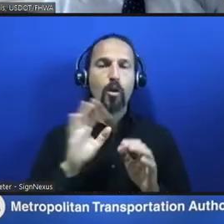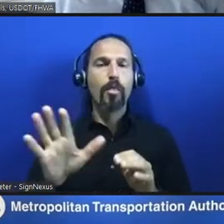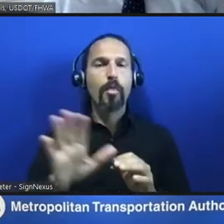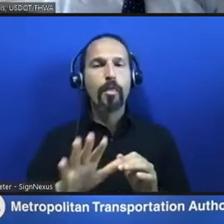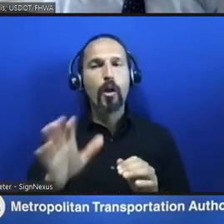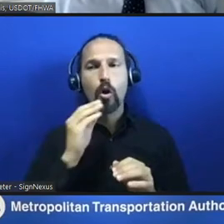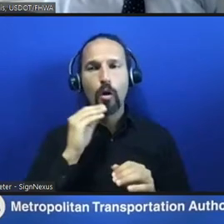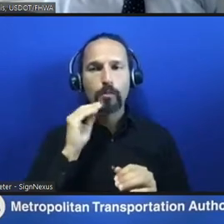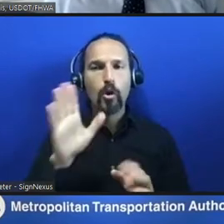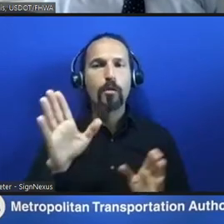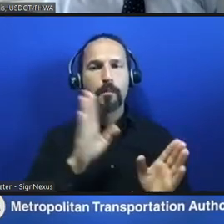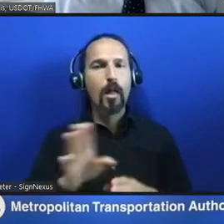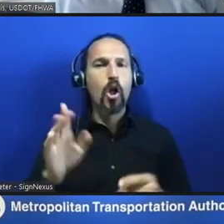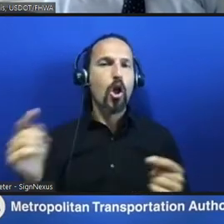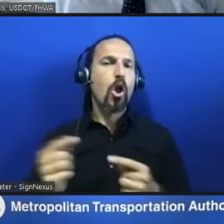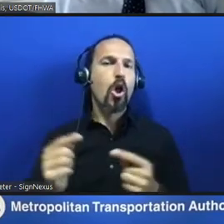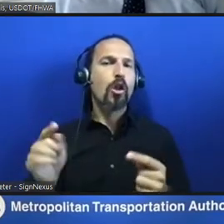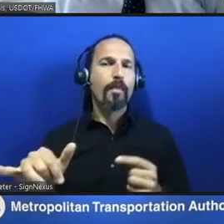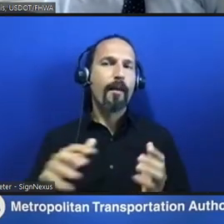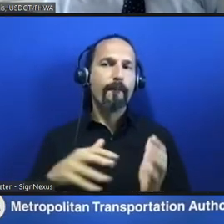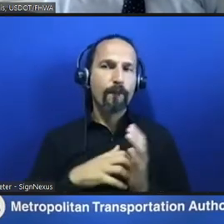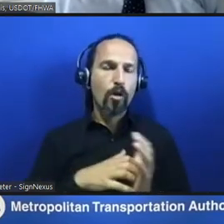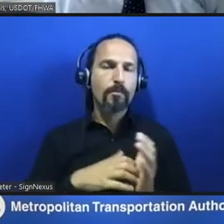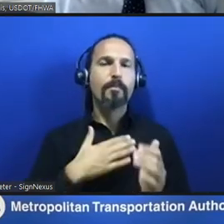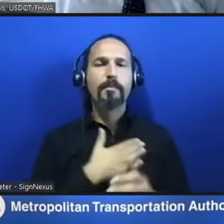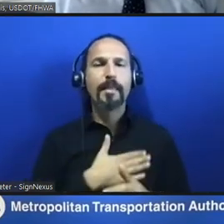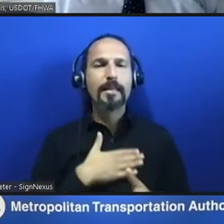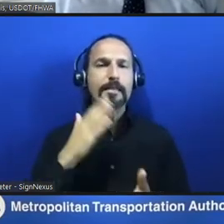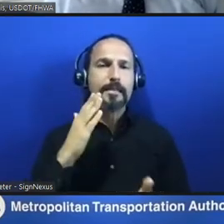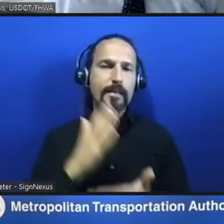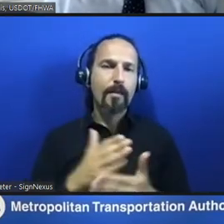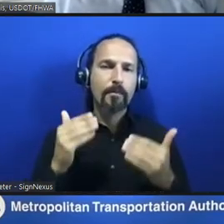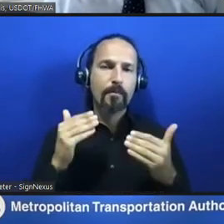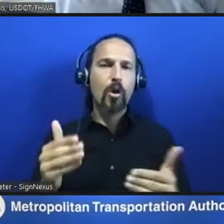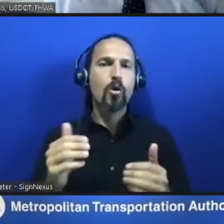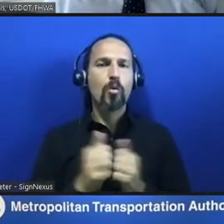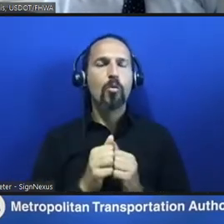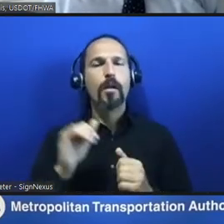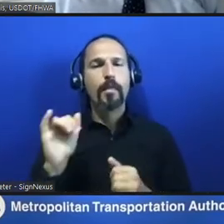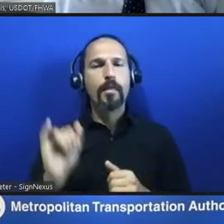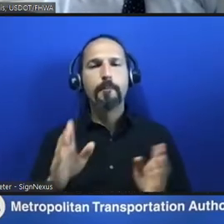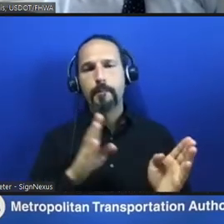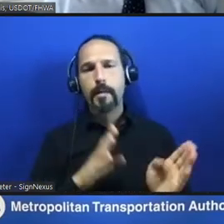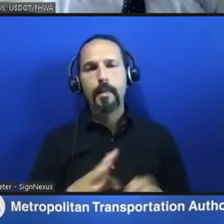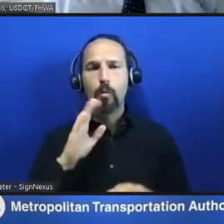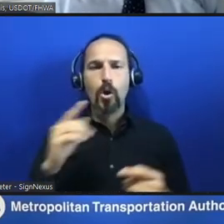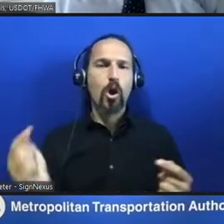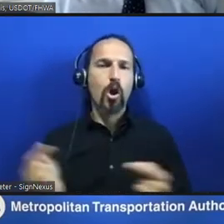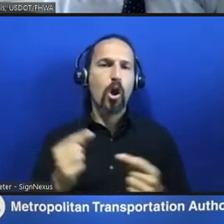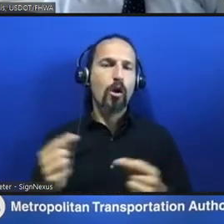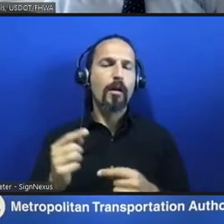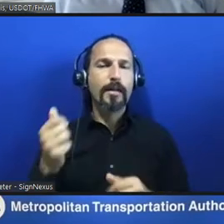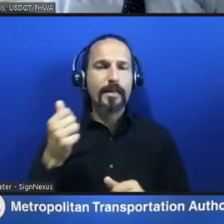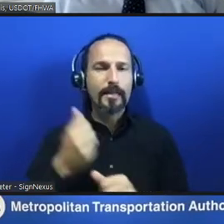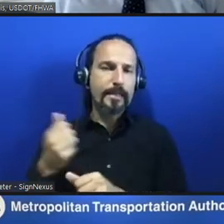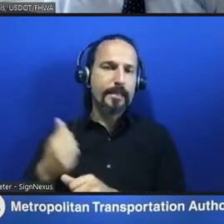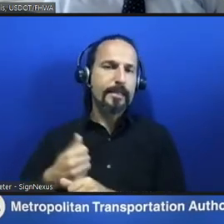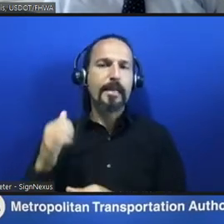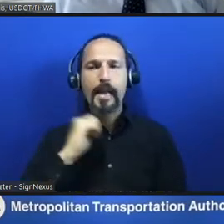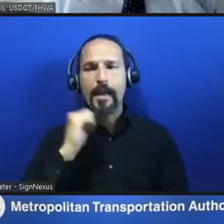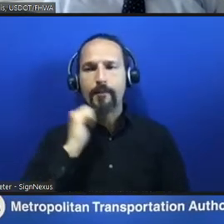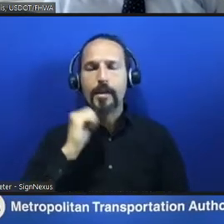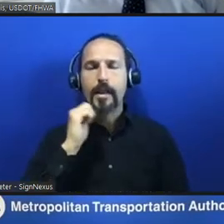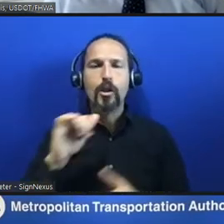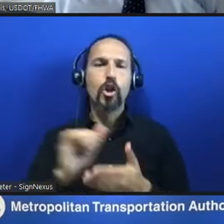homes your plan harms the vulnerable please stop moving forward with the inhumane plan which will harm and everyday New Yorkers